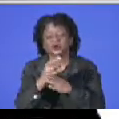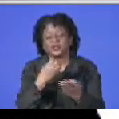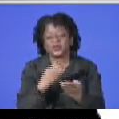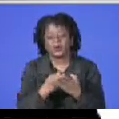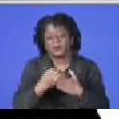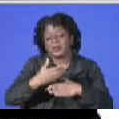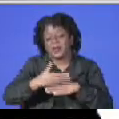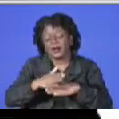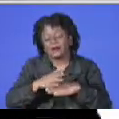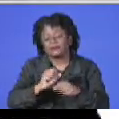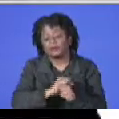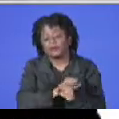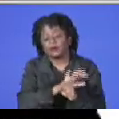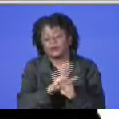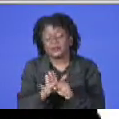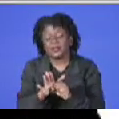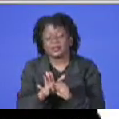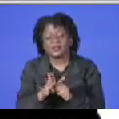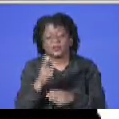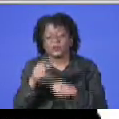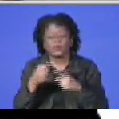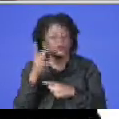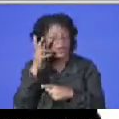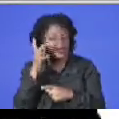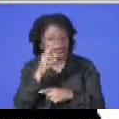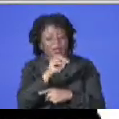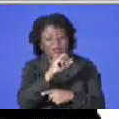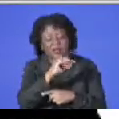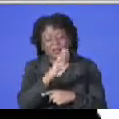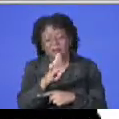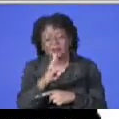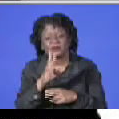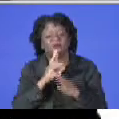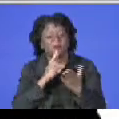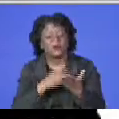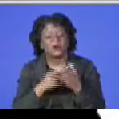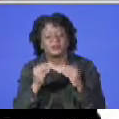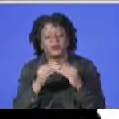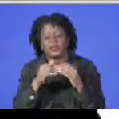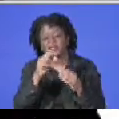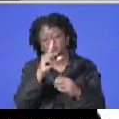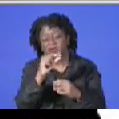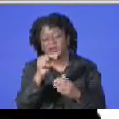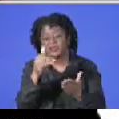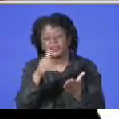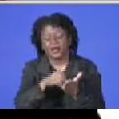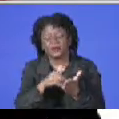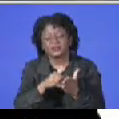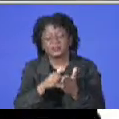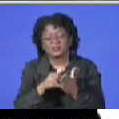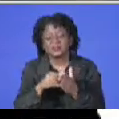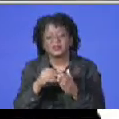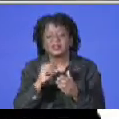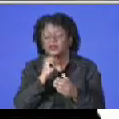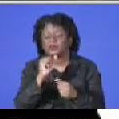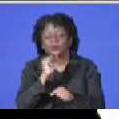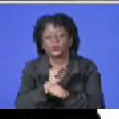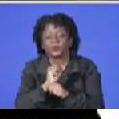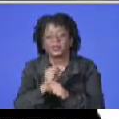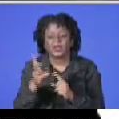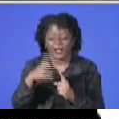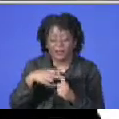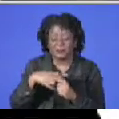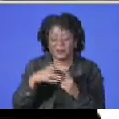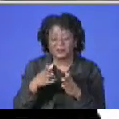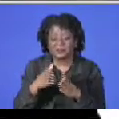you hear NIB reports of over 20,000 unemployment applications being processed, I think that speaks to